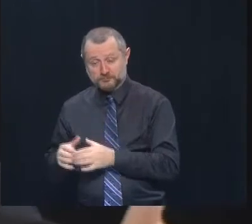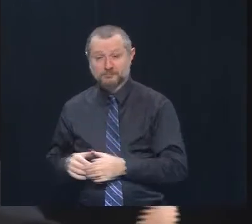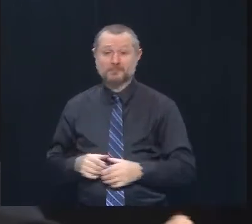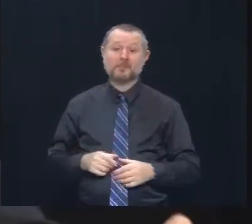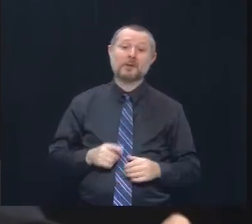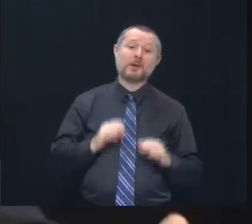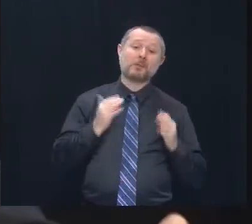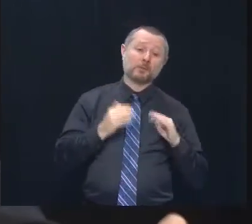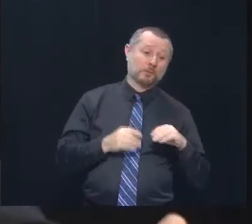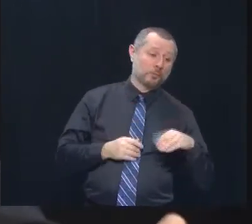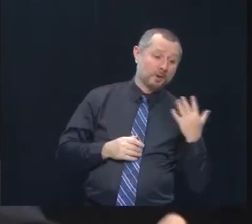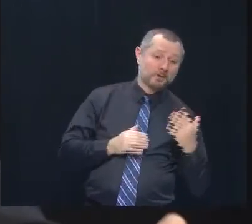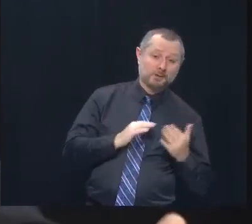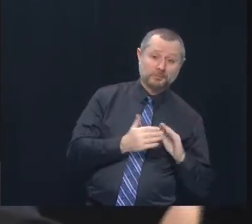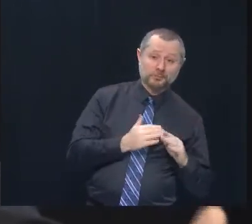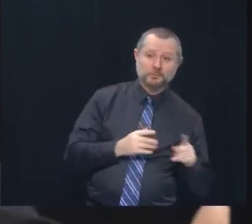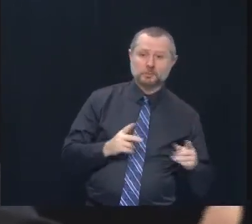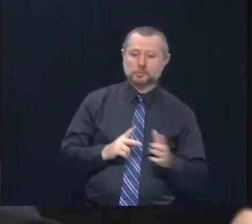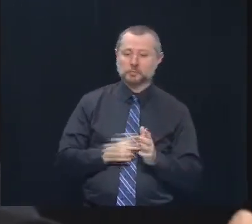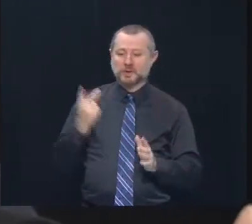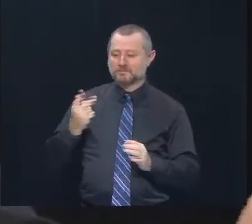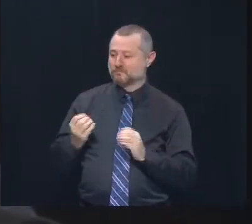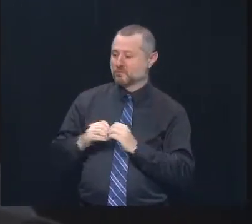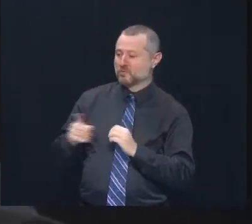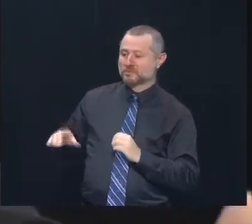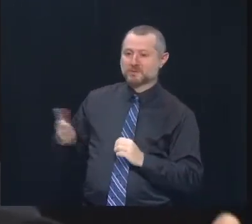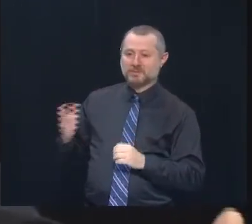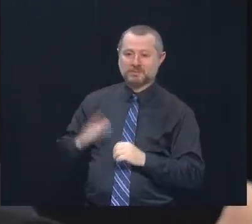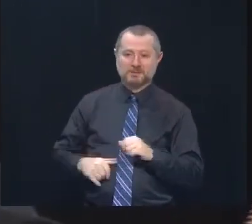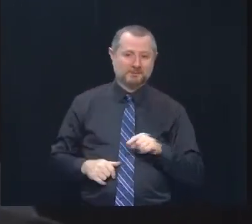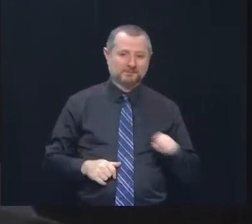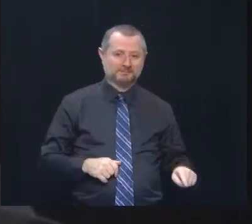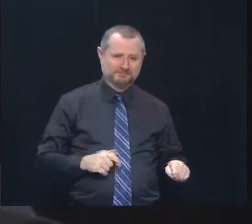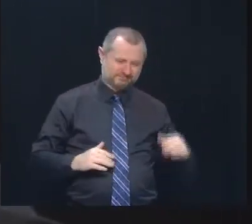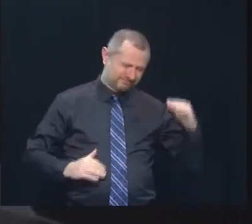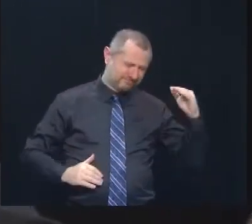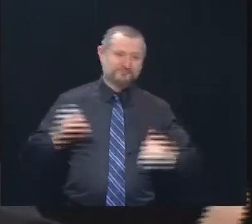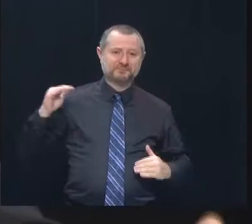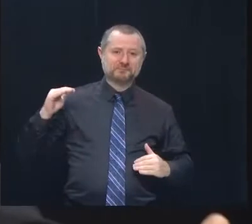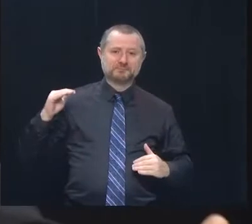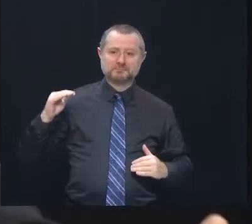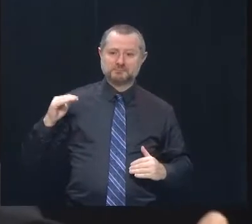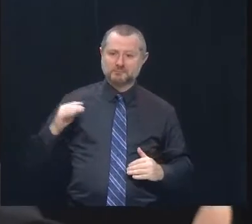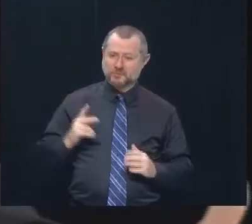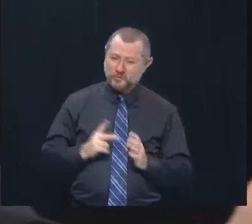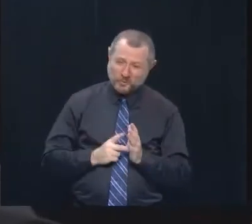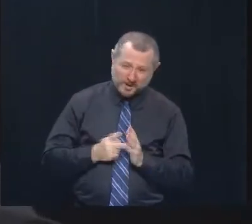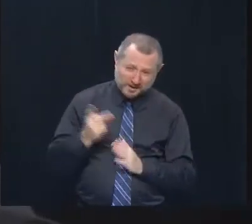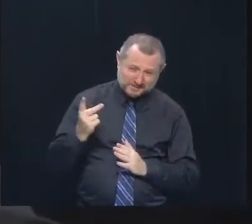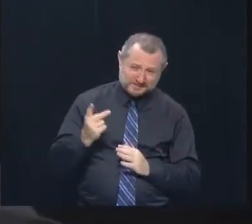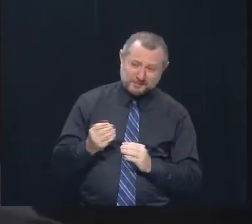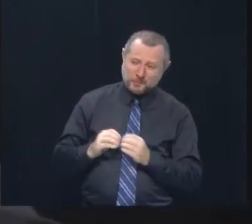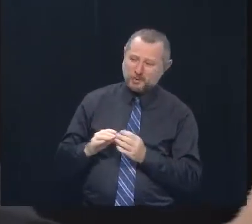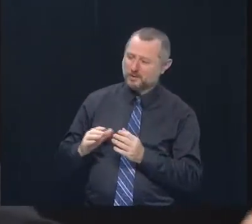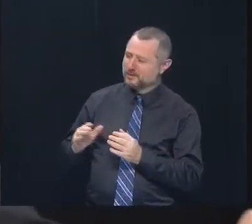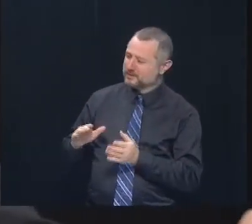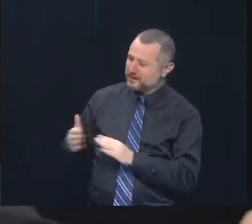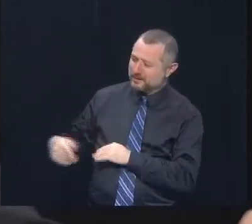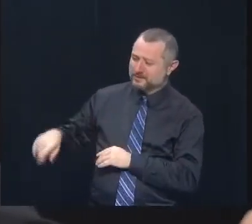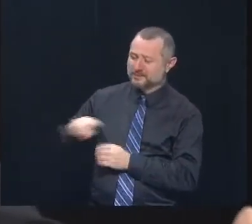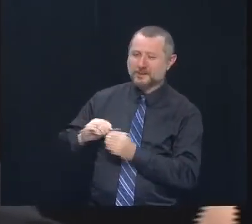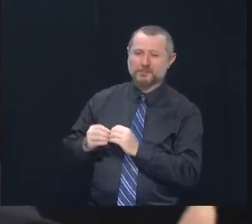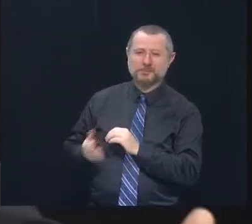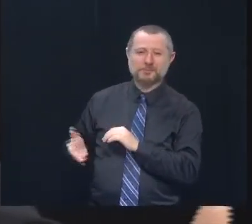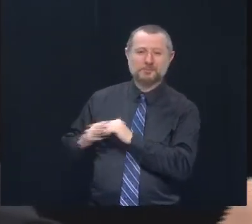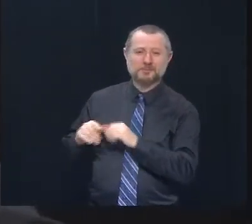than the white community. 2 times more blacks died than whites from COVID. 1.5